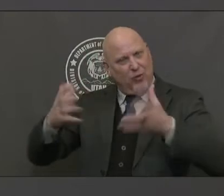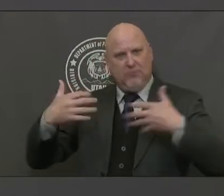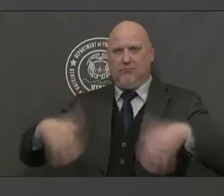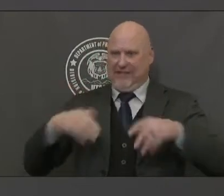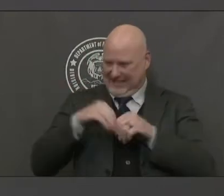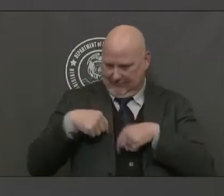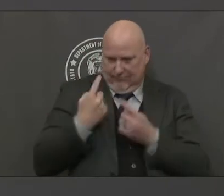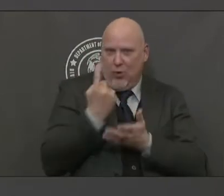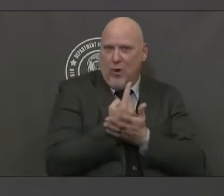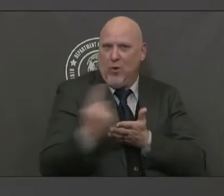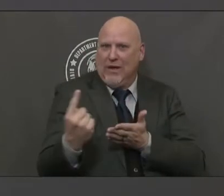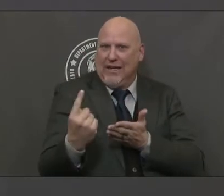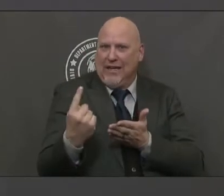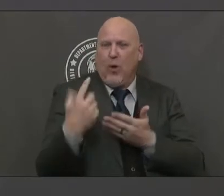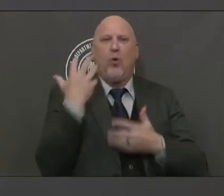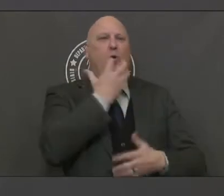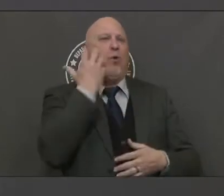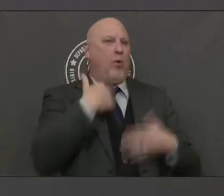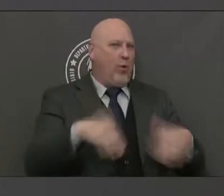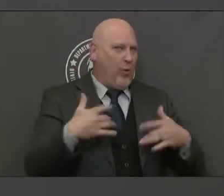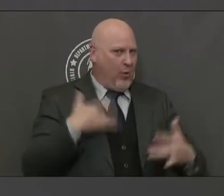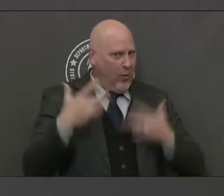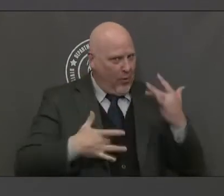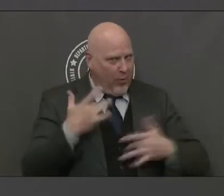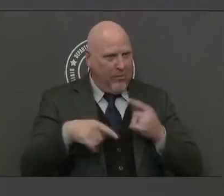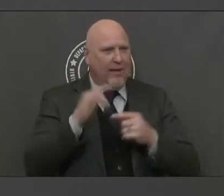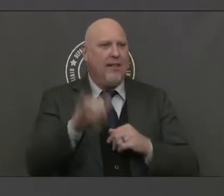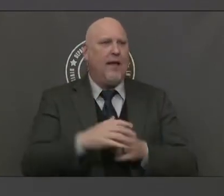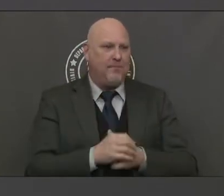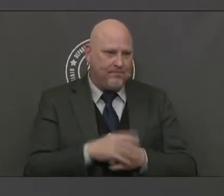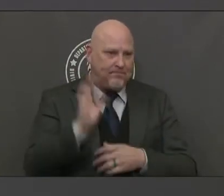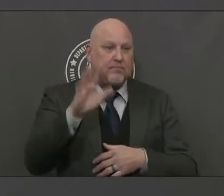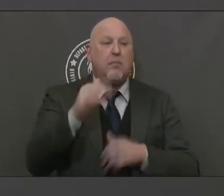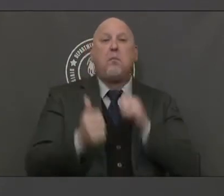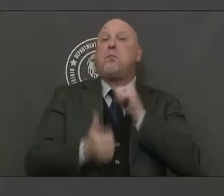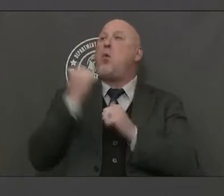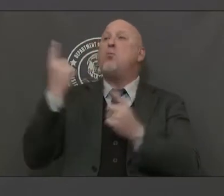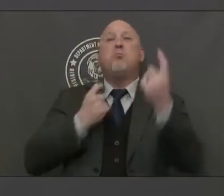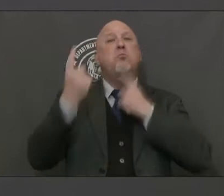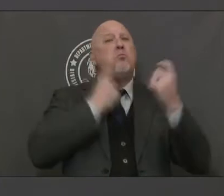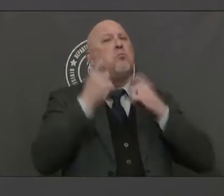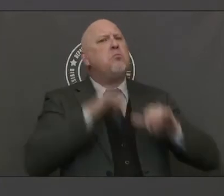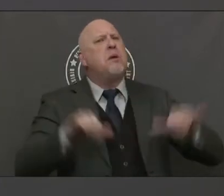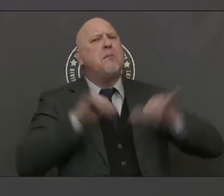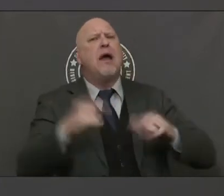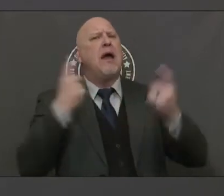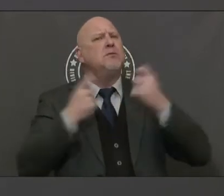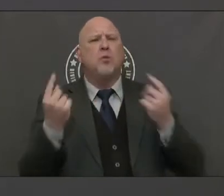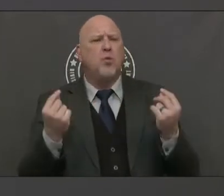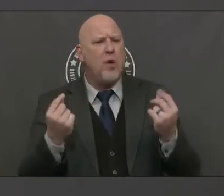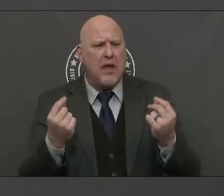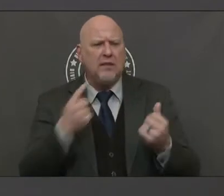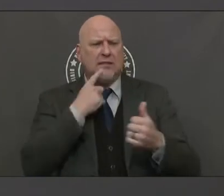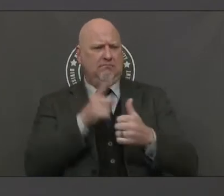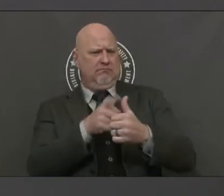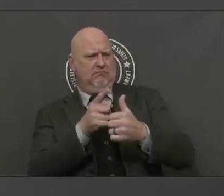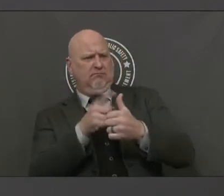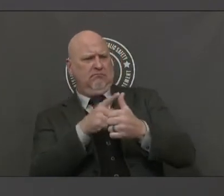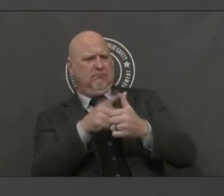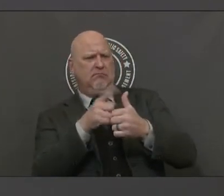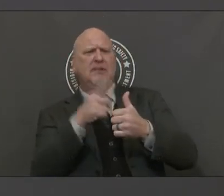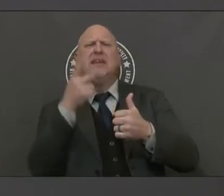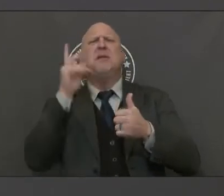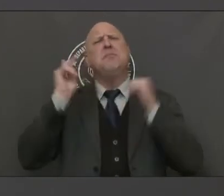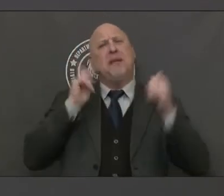Own expectations. The most common question we've gotten since then is, what about comorbidities? You'll remember that